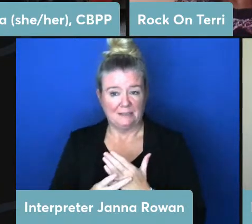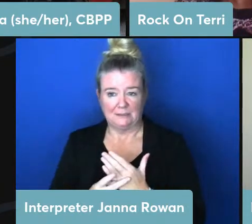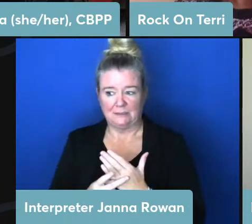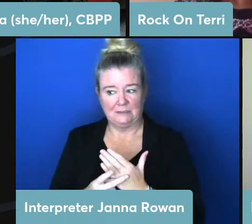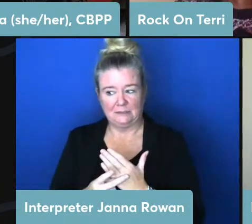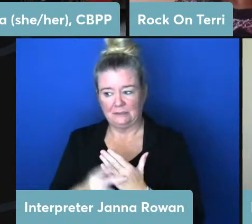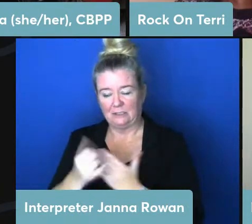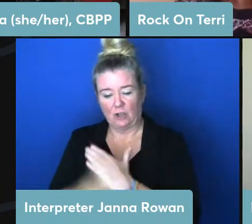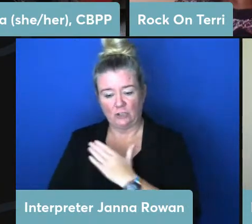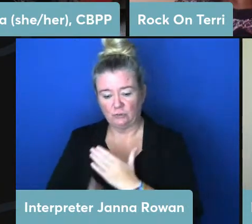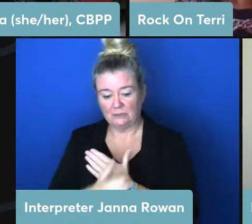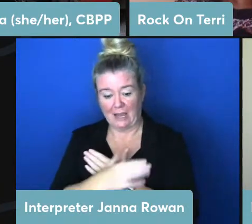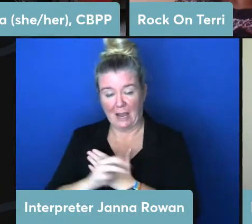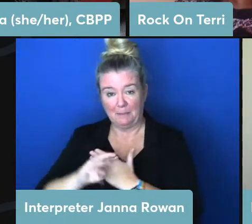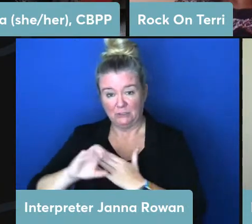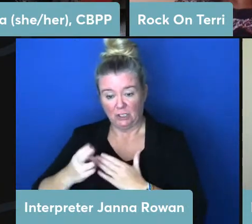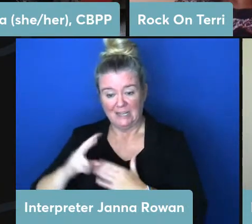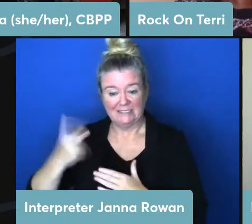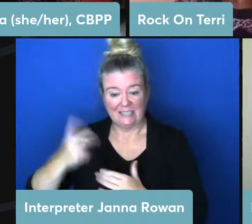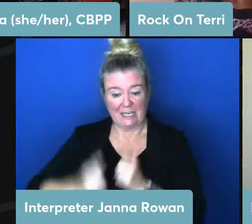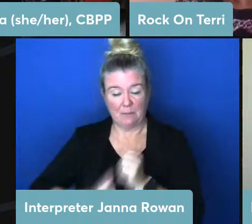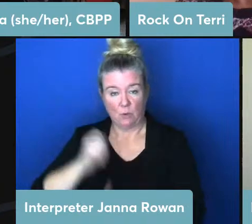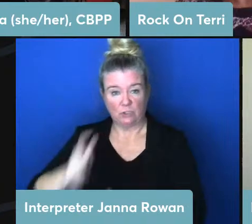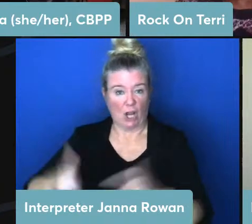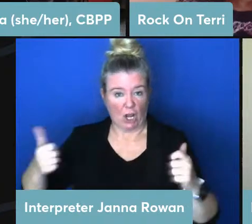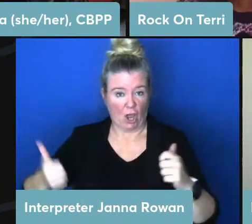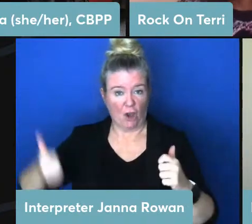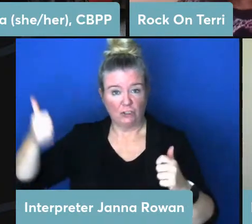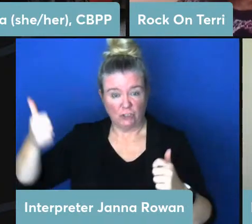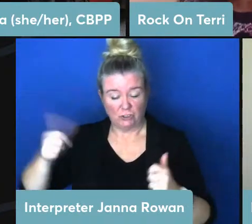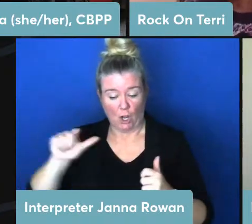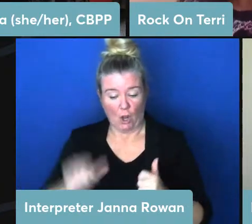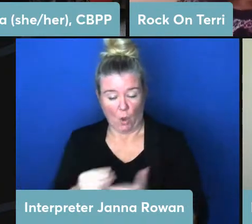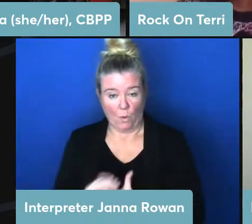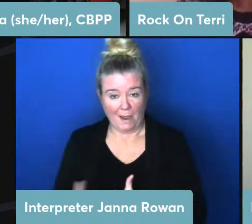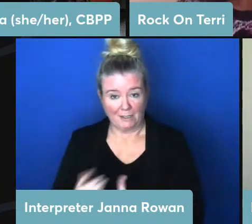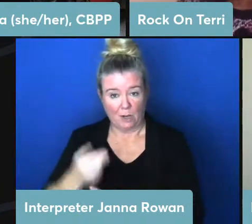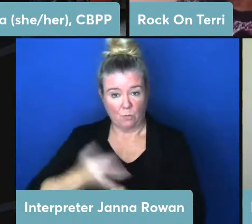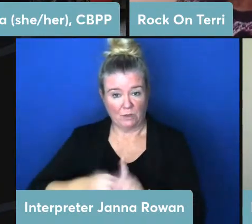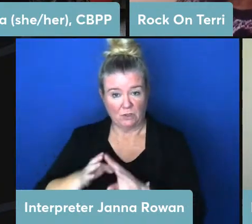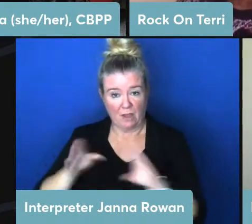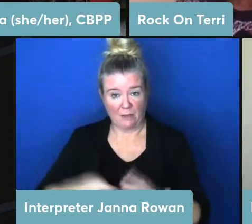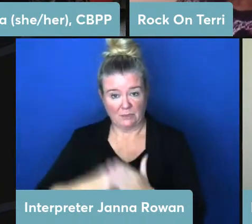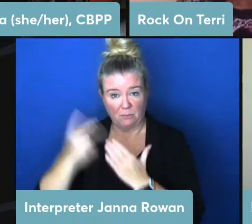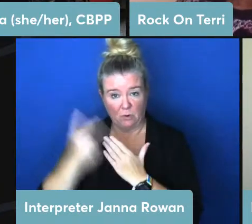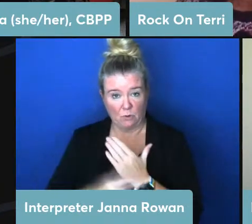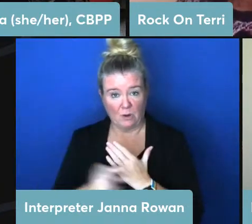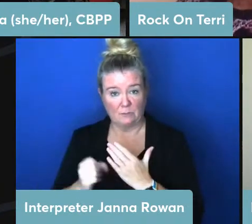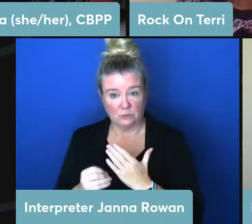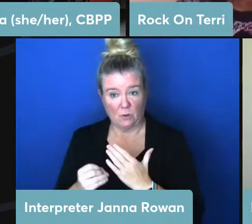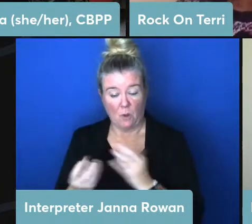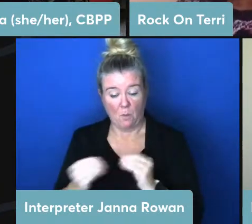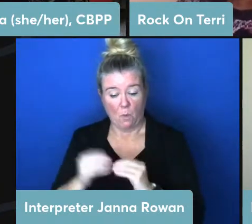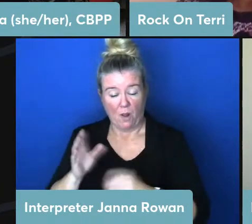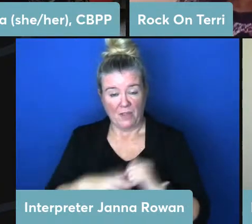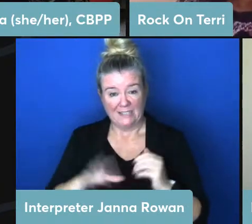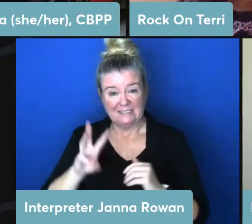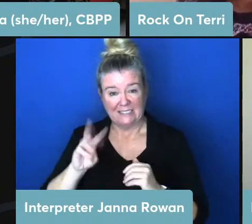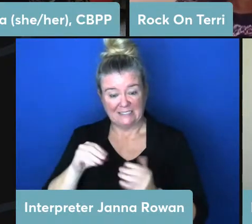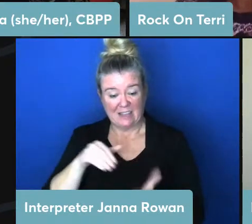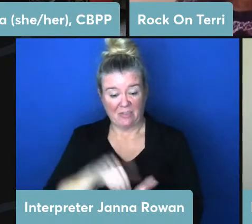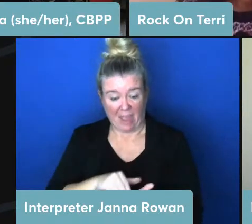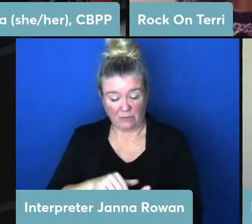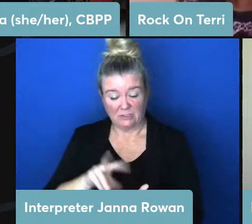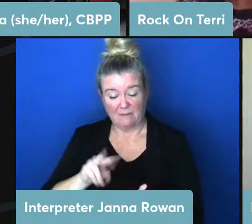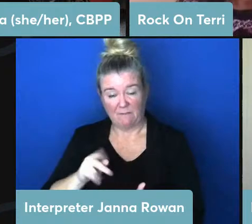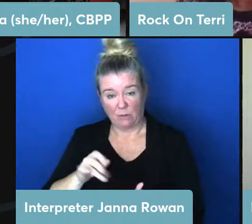the country's and Michigan's second largest low-income rental housing program. So there are more than 60,000